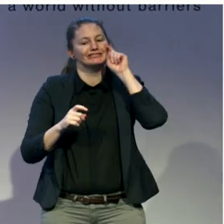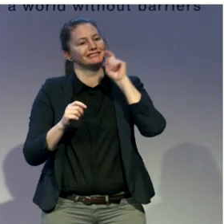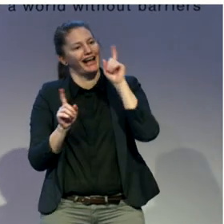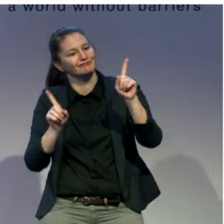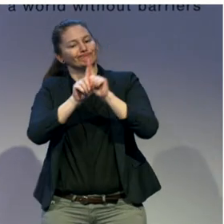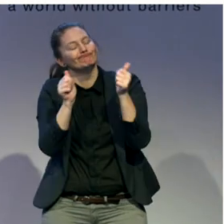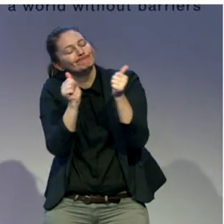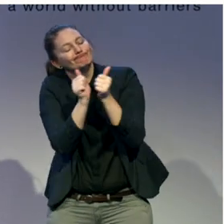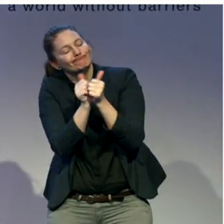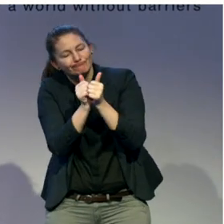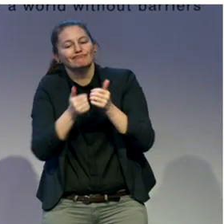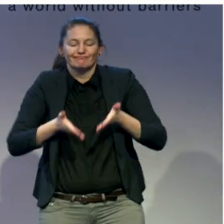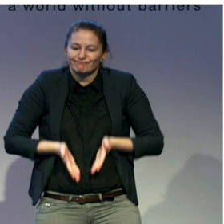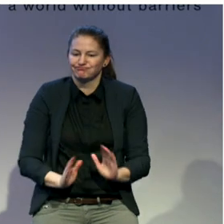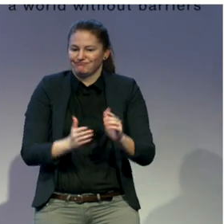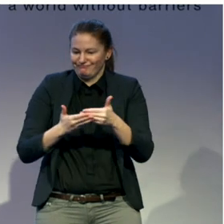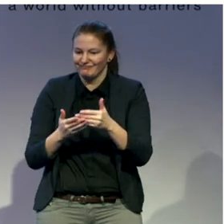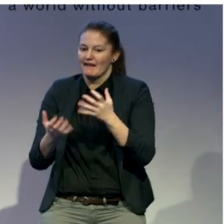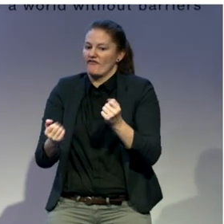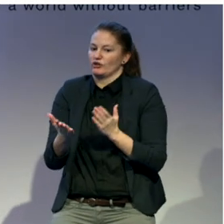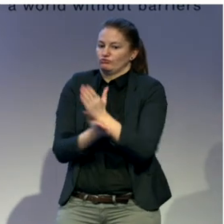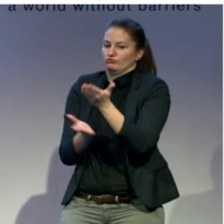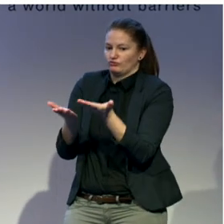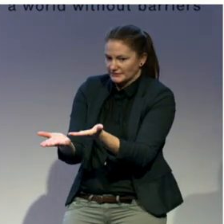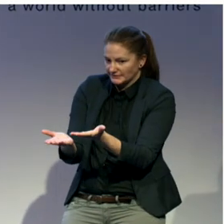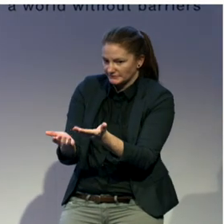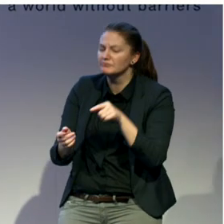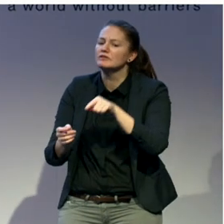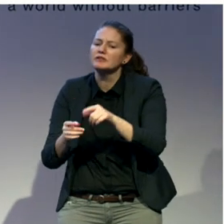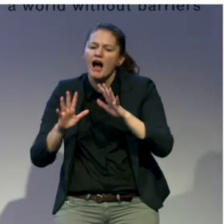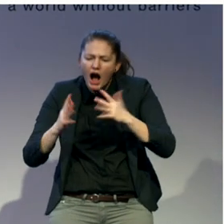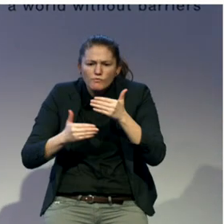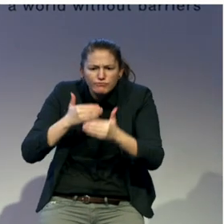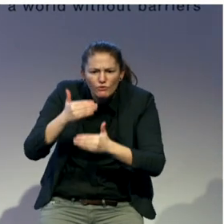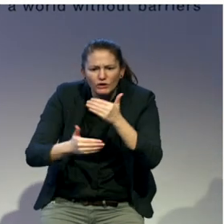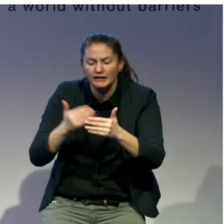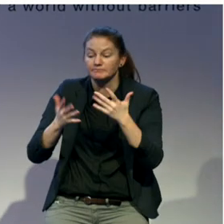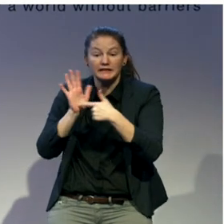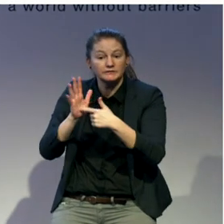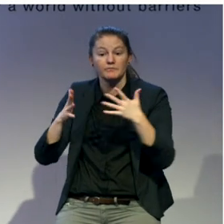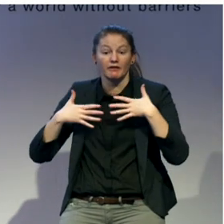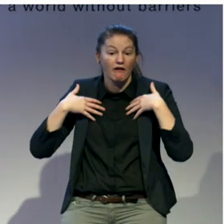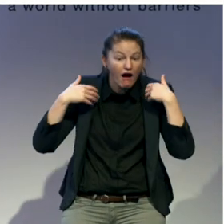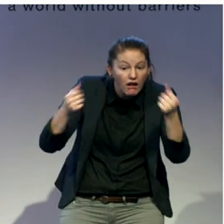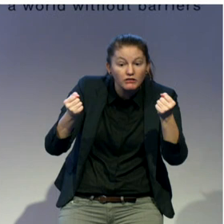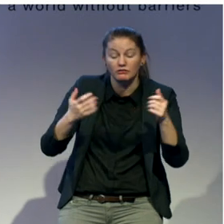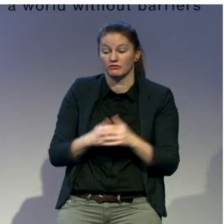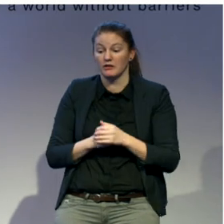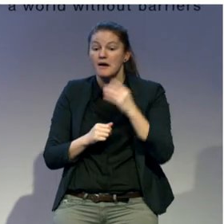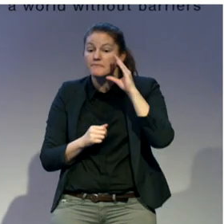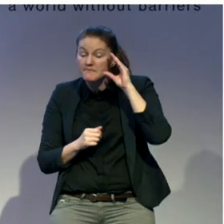In this process, we talk about health, we talk about gender, we talk about the prevention of sexual violence, we talk